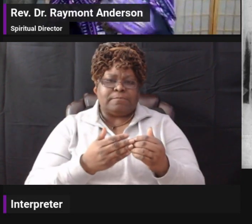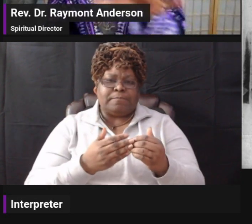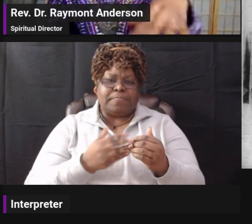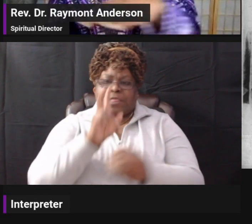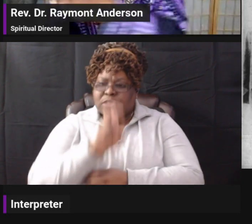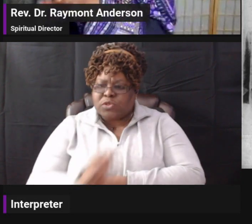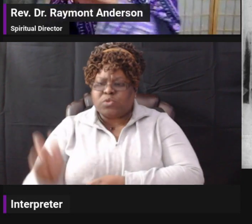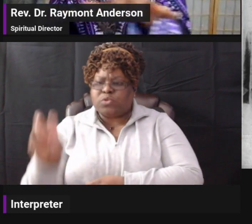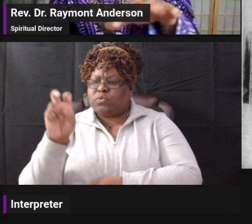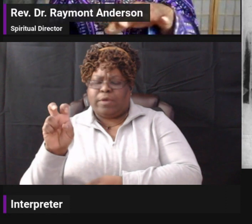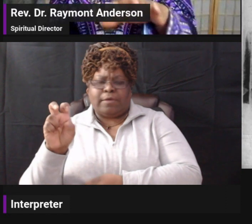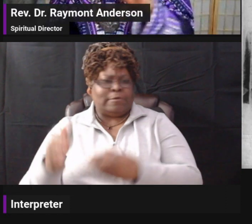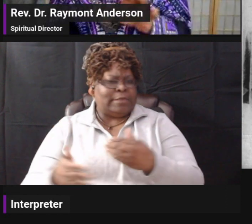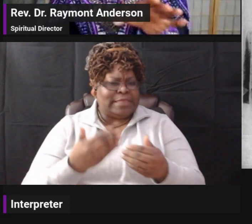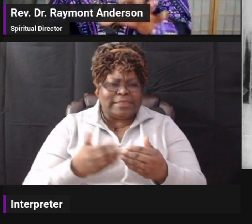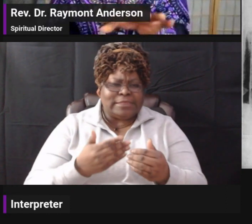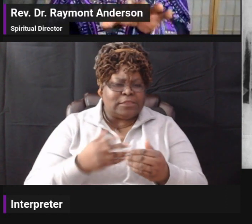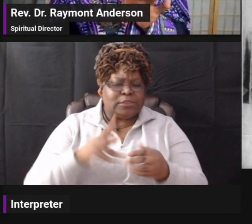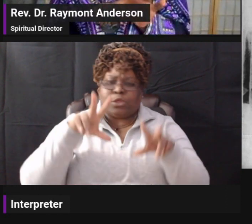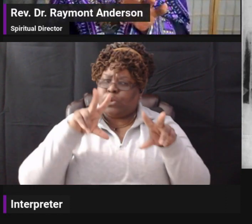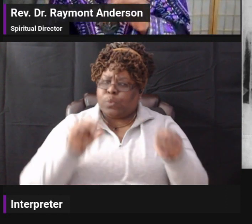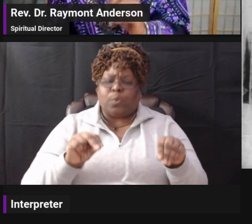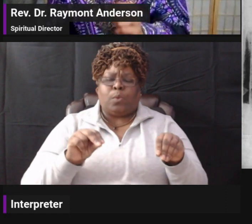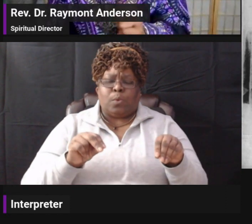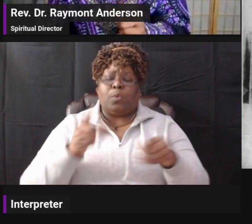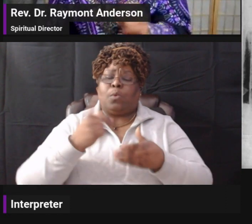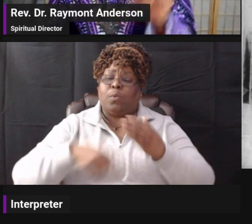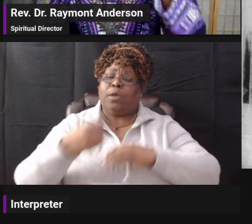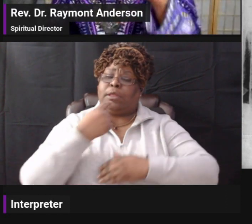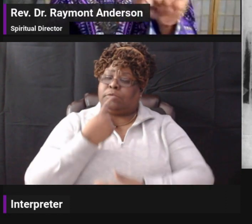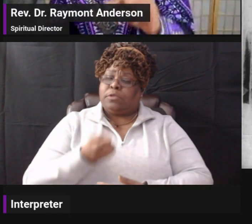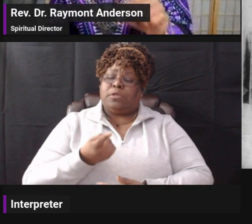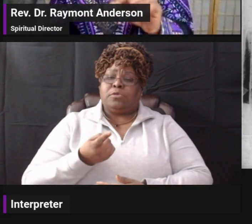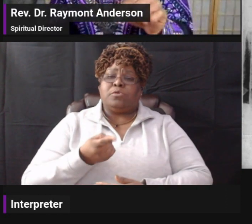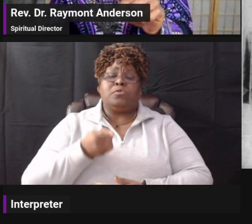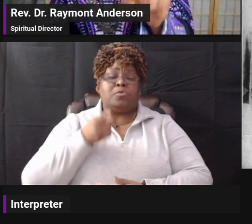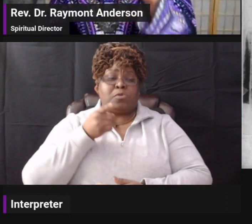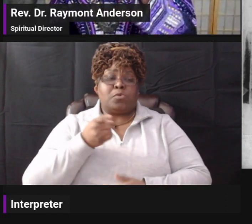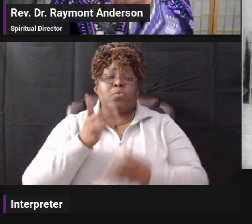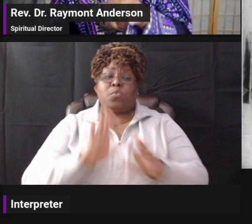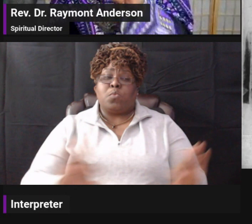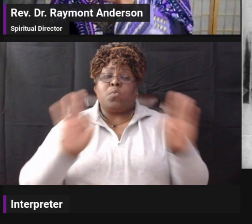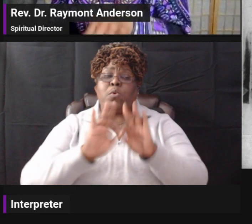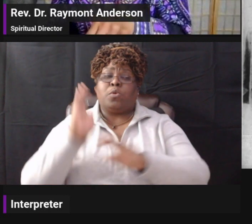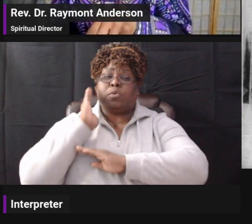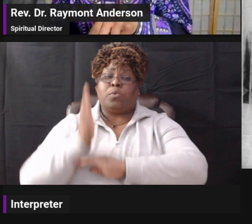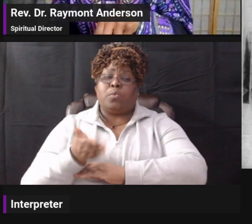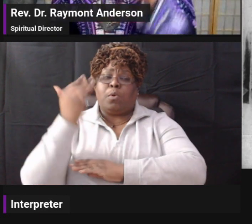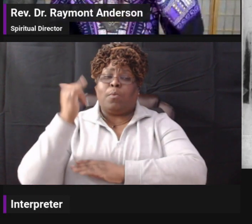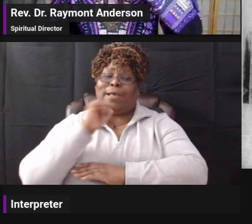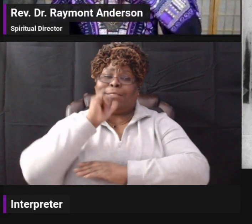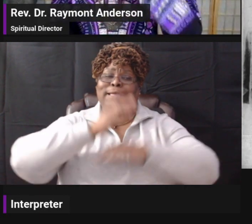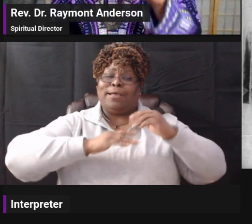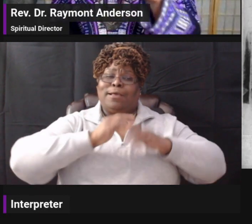and this whole trek through the Underground Railroad. I'm not telling you it's going to be easy, because it's not. What I'm telling you is it's going to be worth